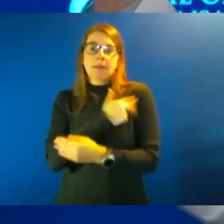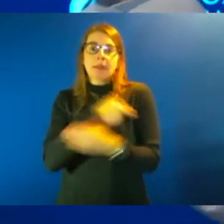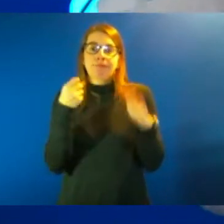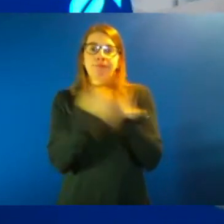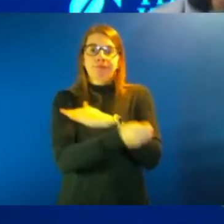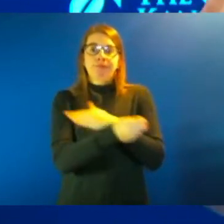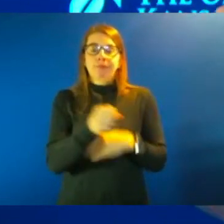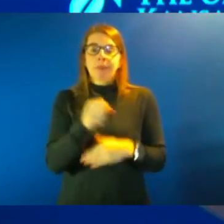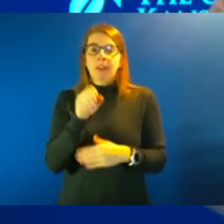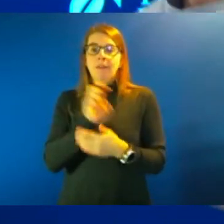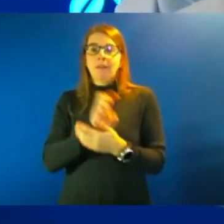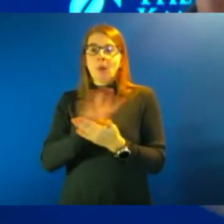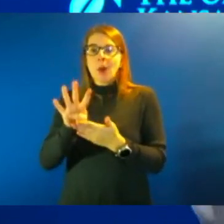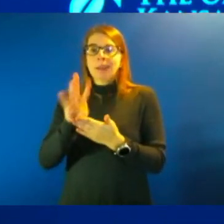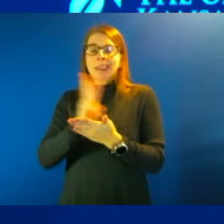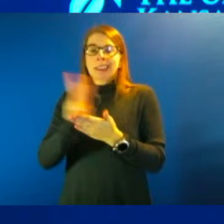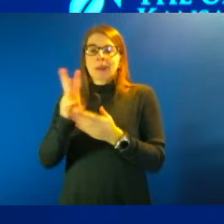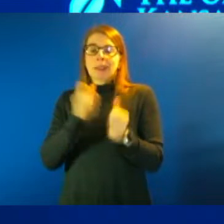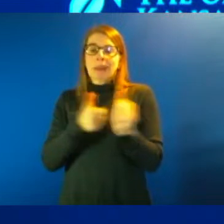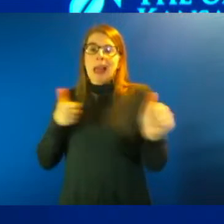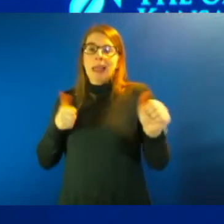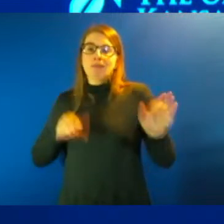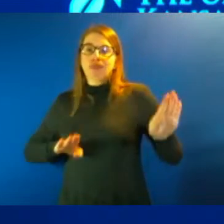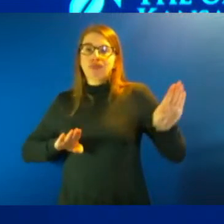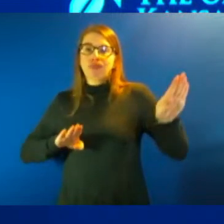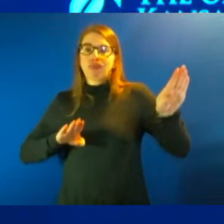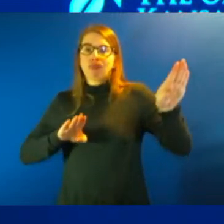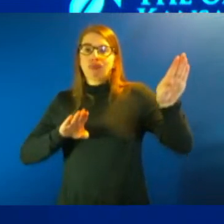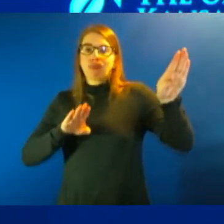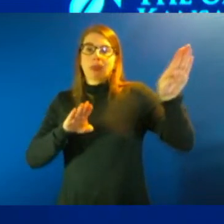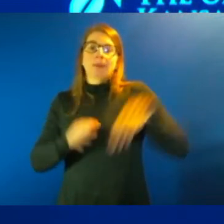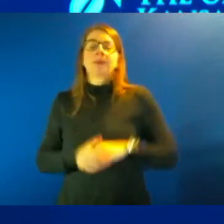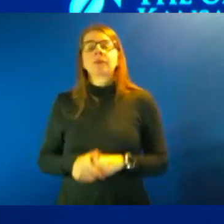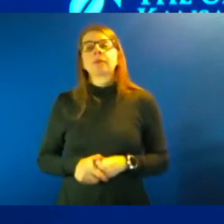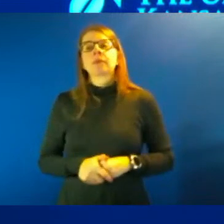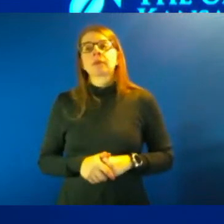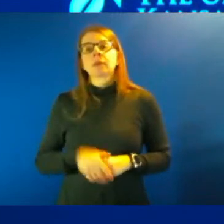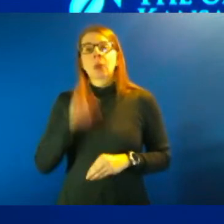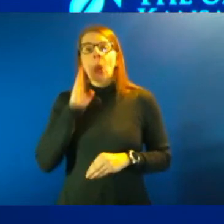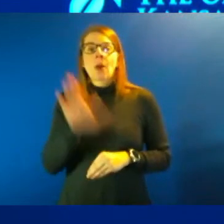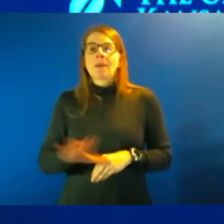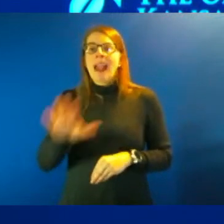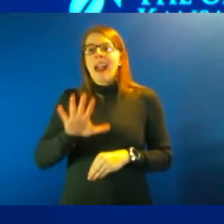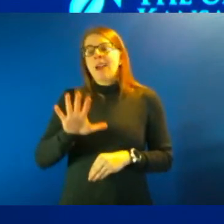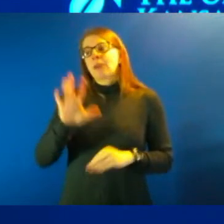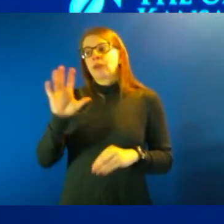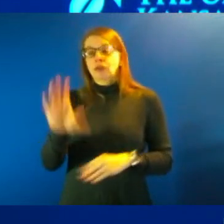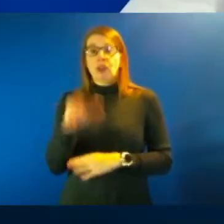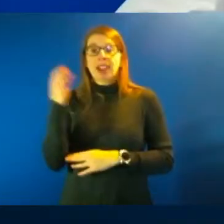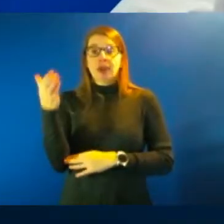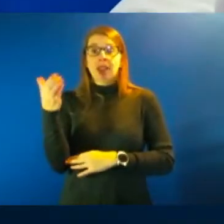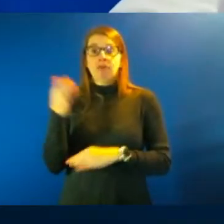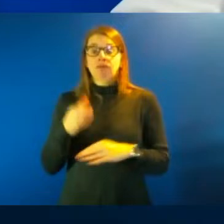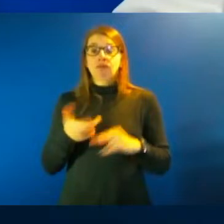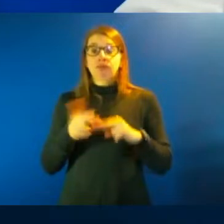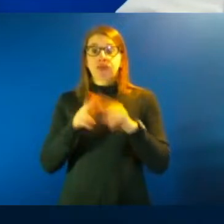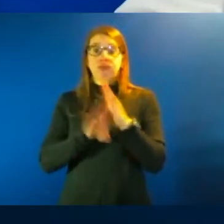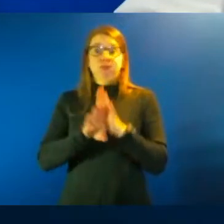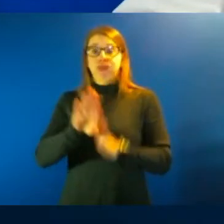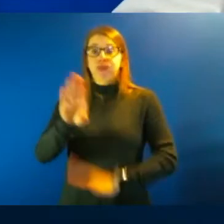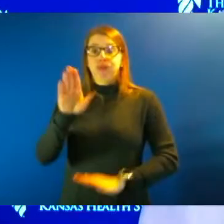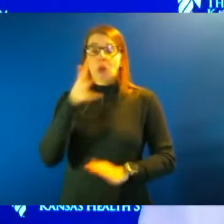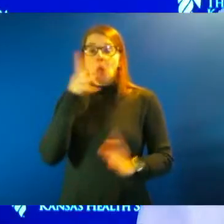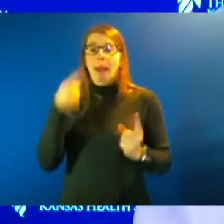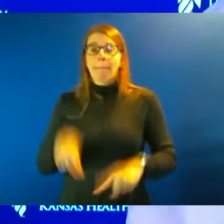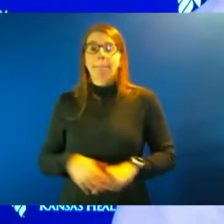weeks behind the rise here. So we know that, again, right around Christmas, we're going to have a surge, Hawk. Yeah, I think we have